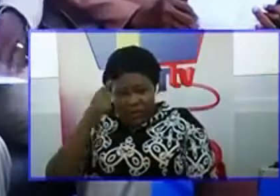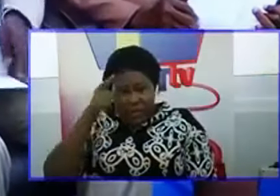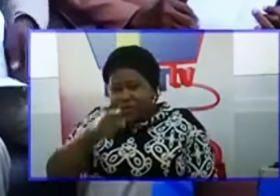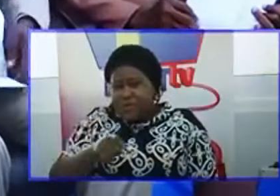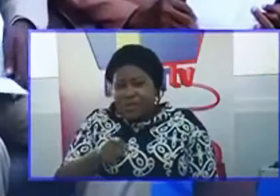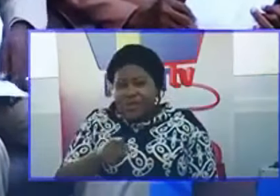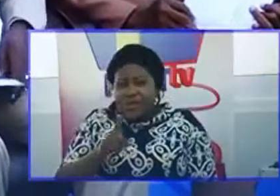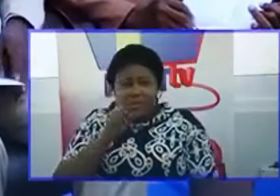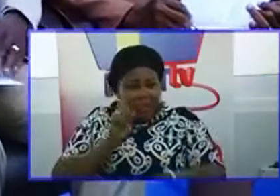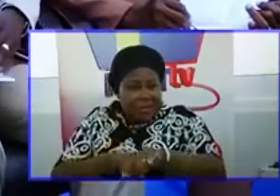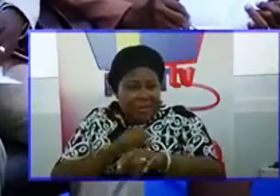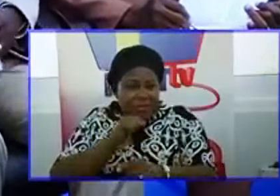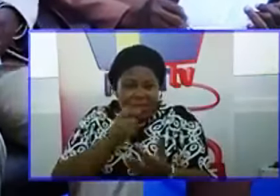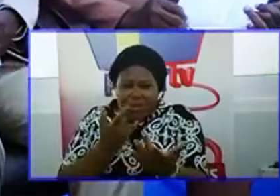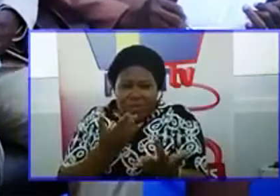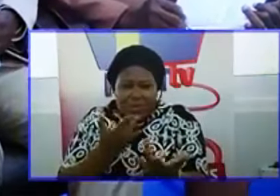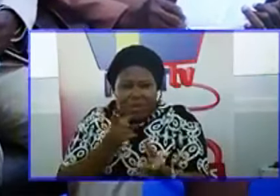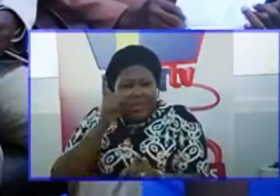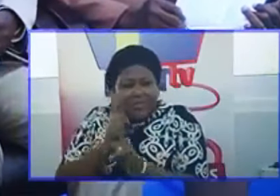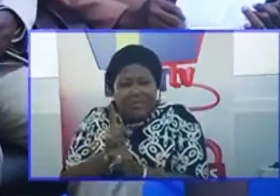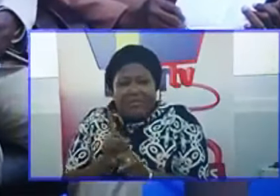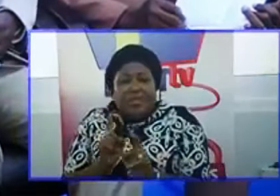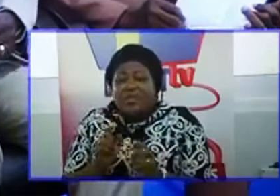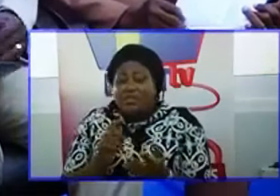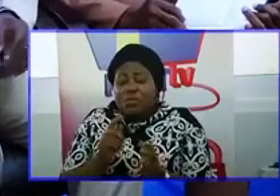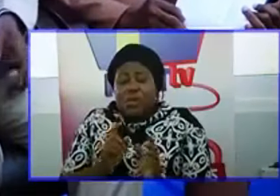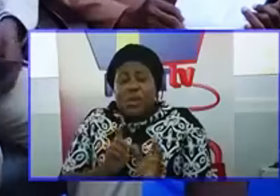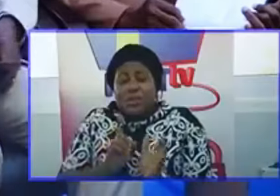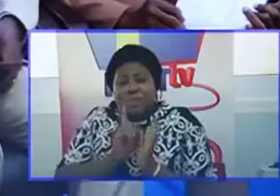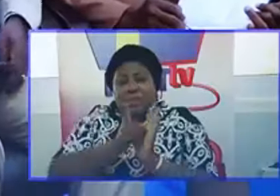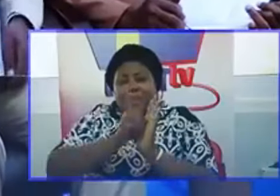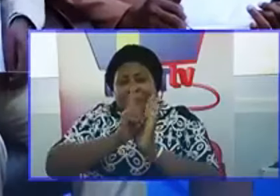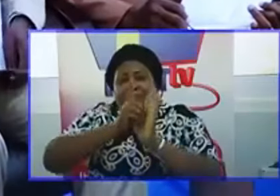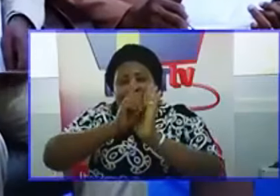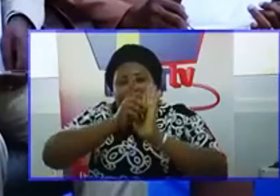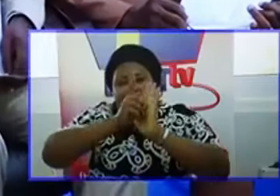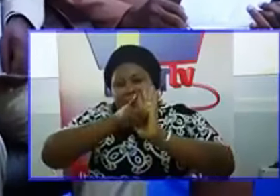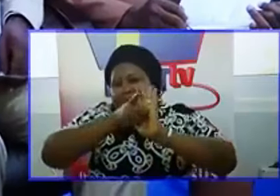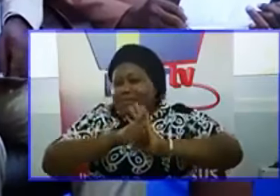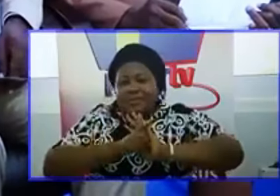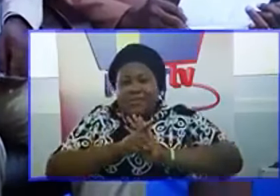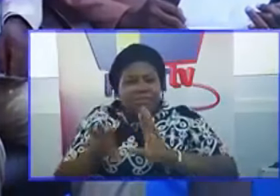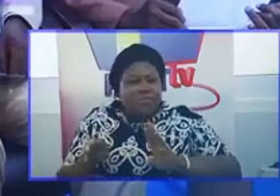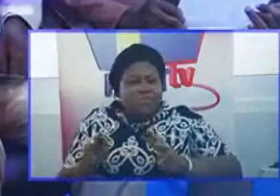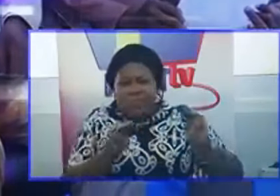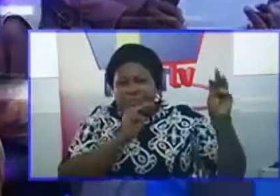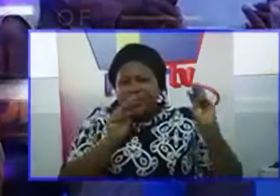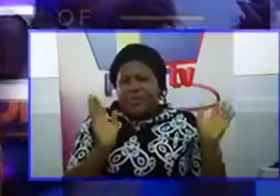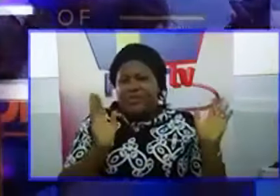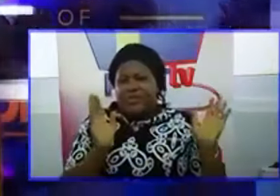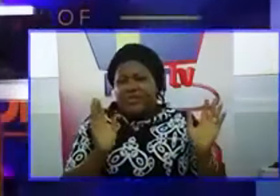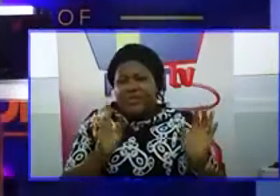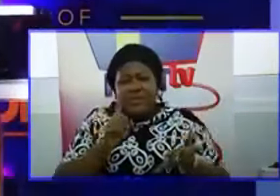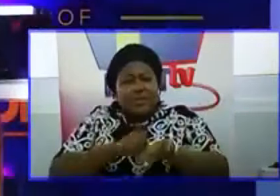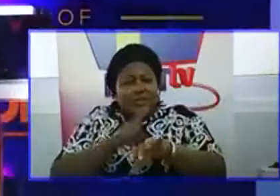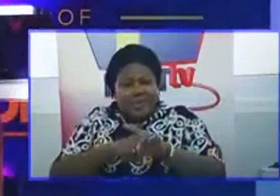doesn't wait for anybody. It is fair to us. Yes, it is very, very uncompromising. Time is so